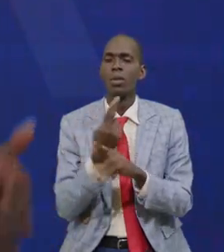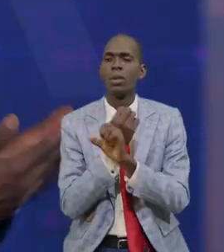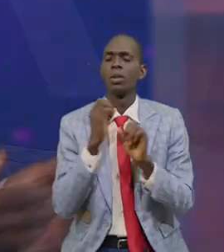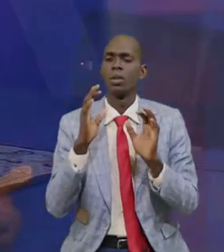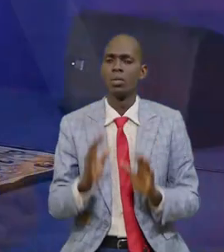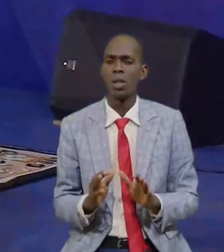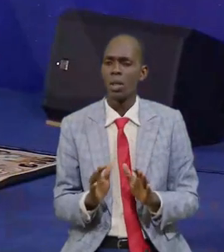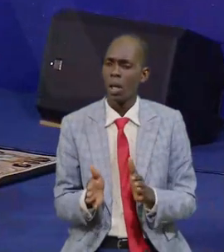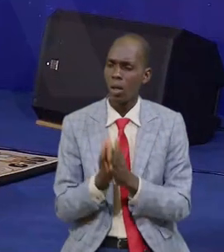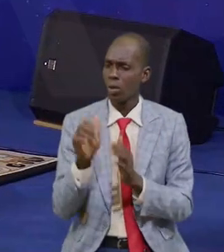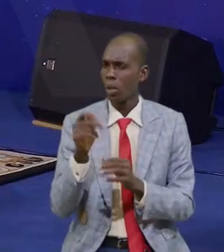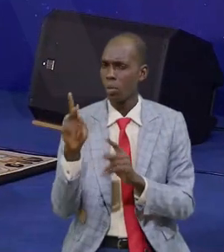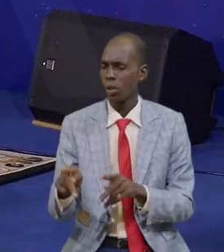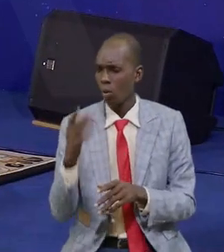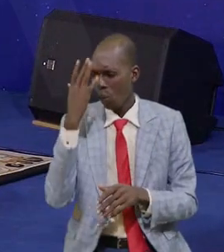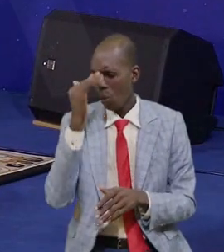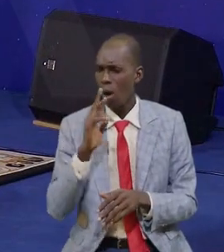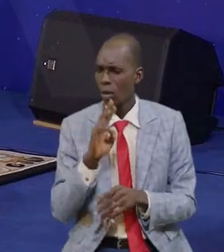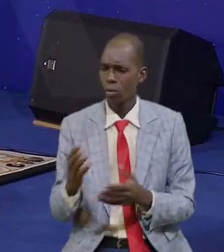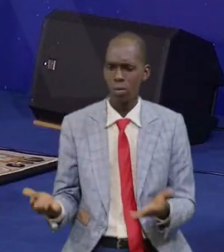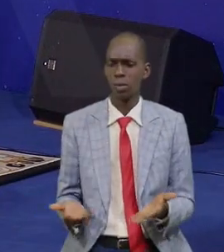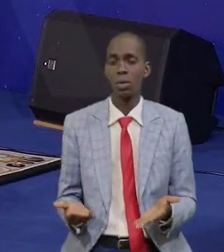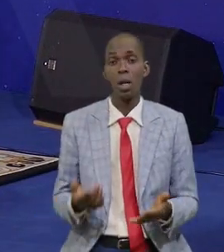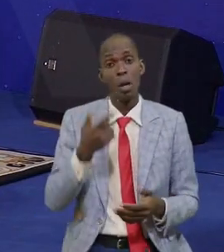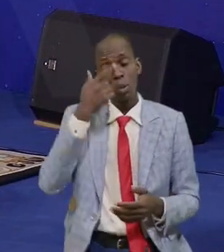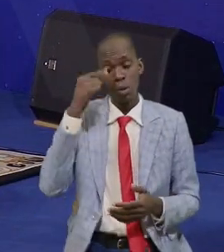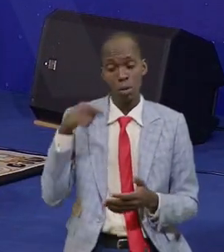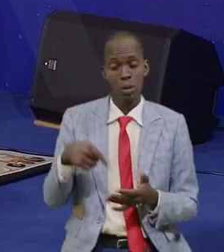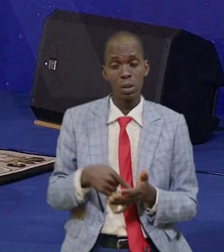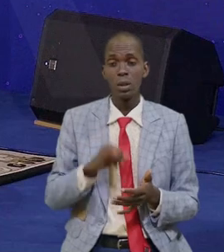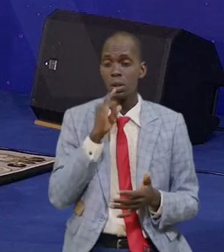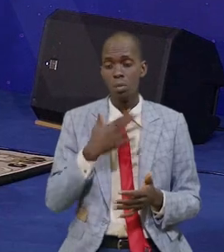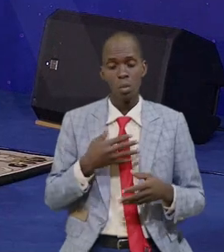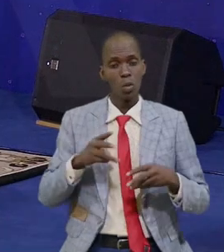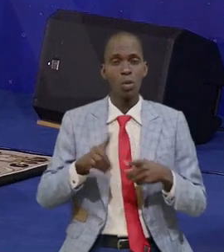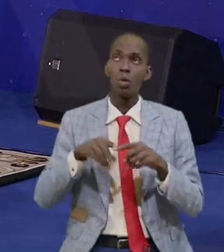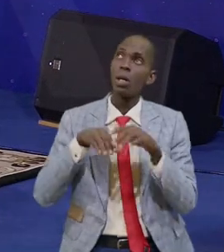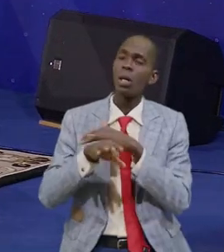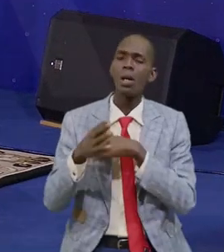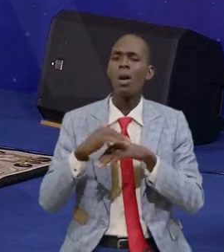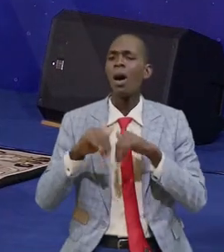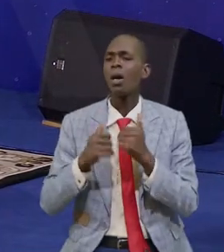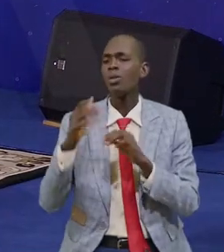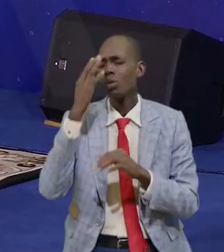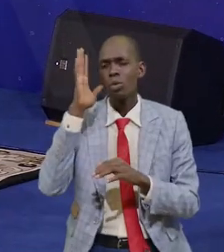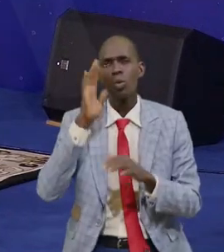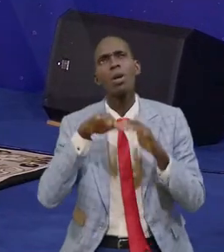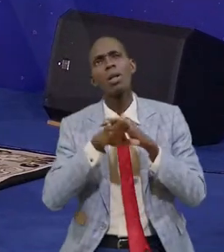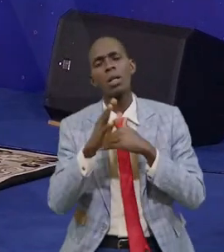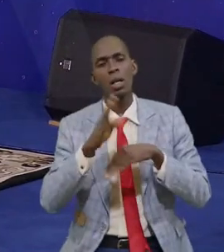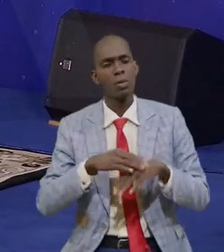Because this is my way to get to heaven. How do you believe you are going to get to heaven? I have faith in